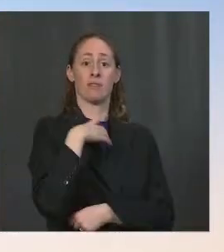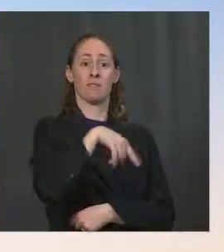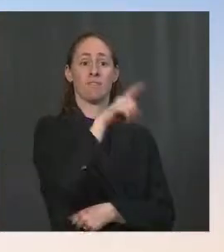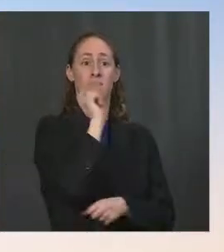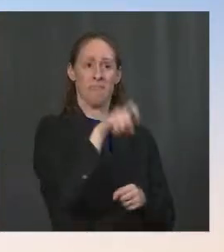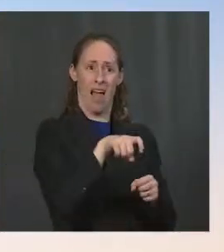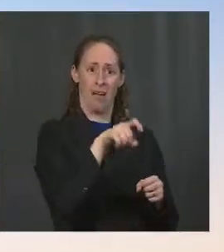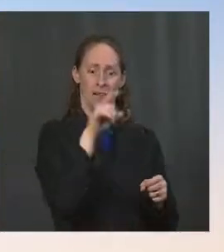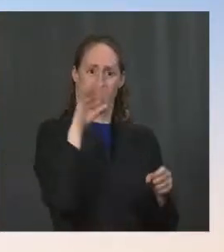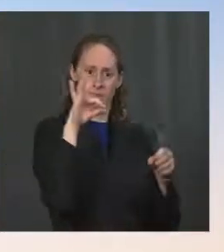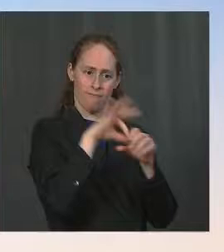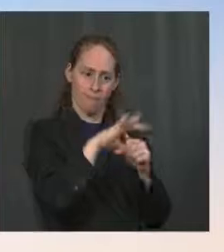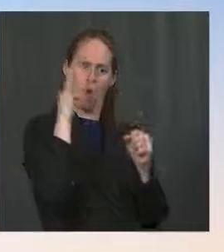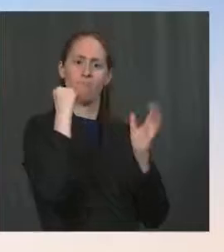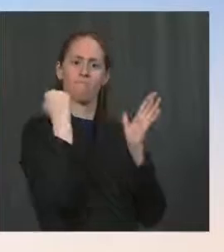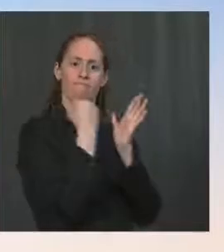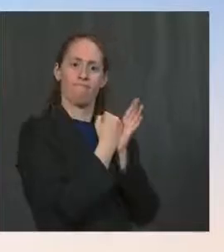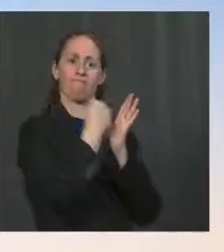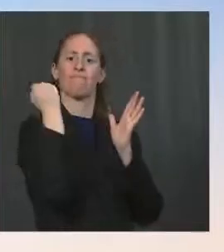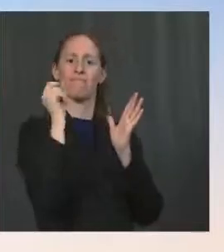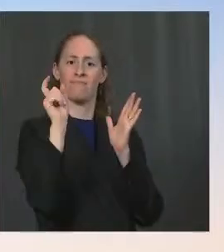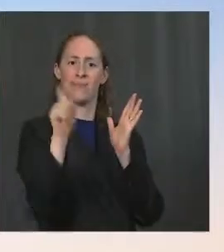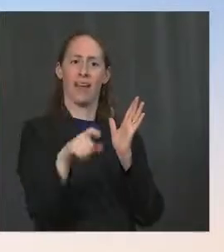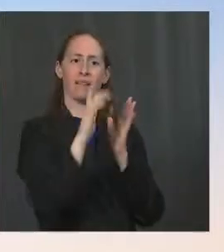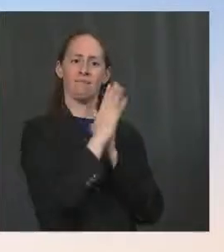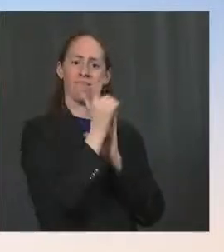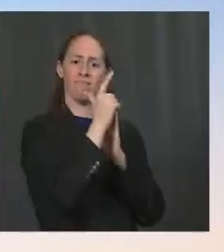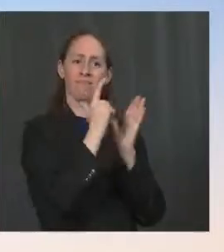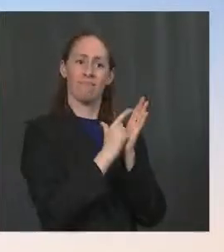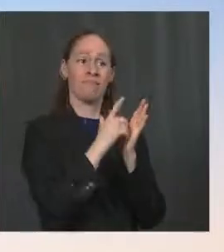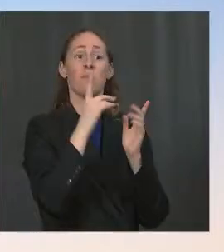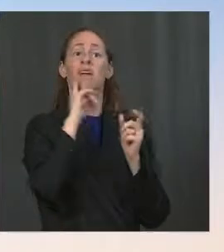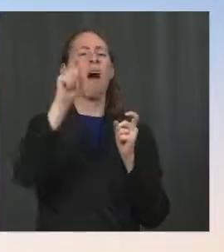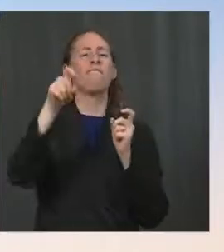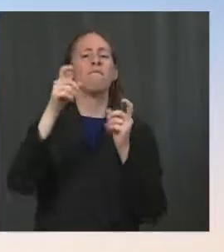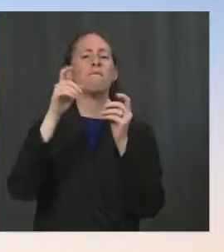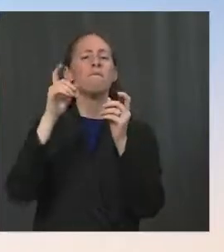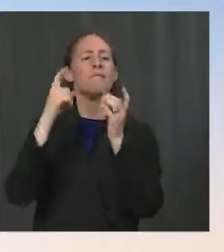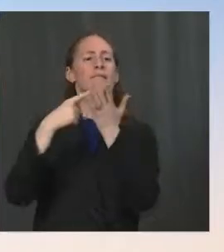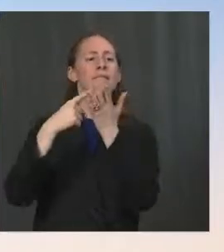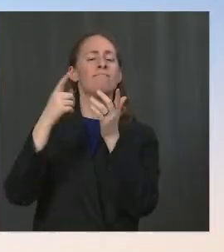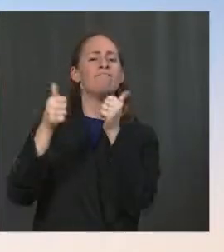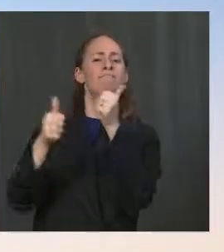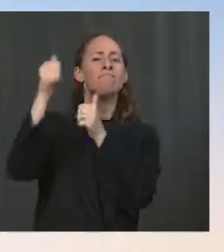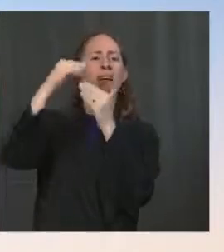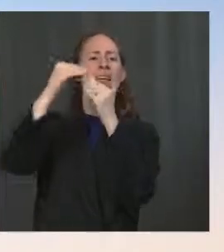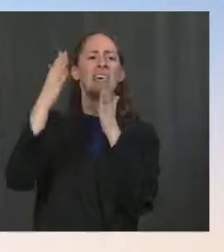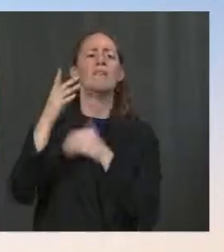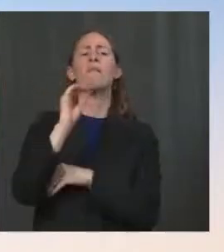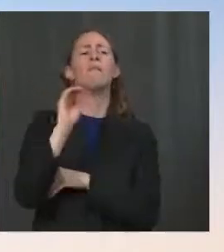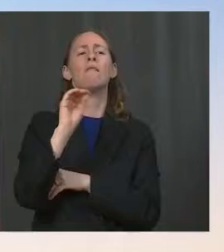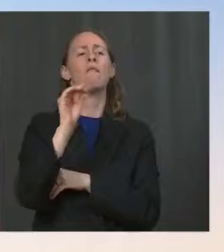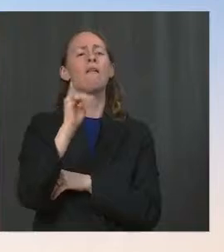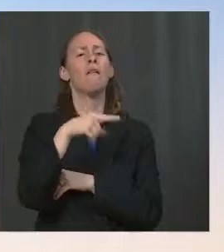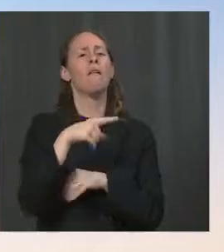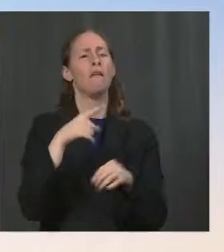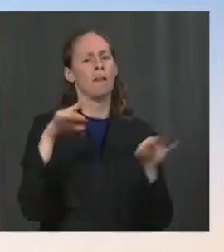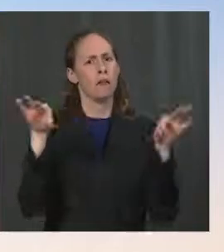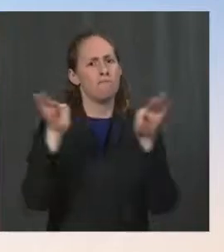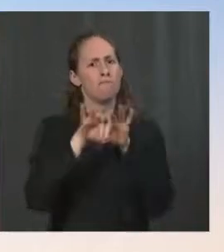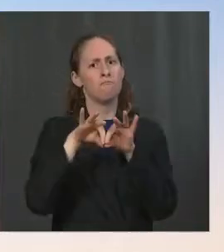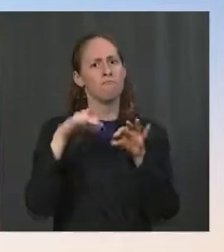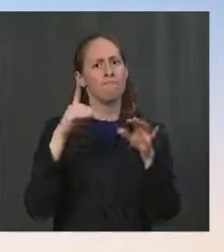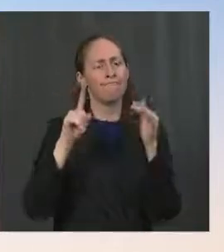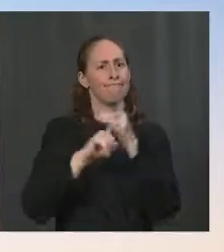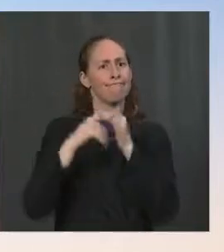range of conversations we have from senior leaders in the White House, there's no question that this is a topic and will be a topic given the ruling,